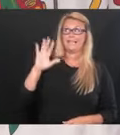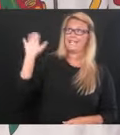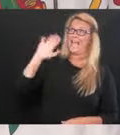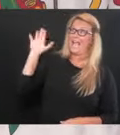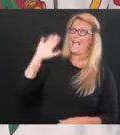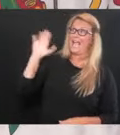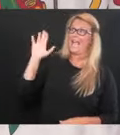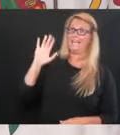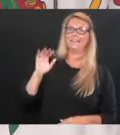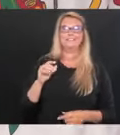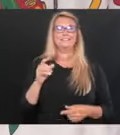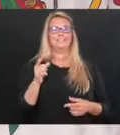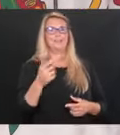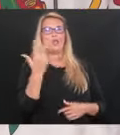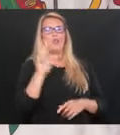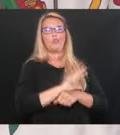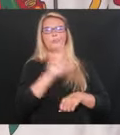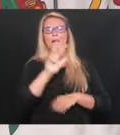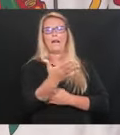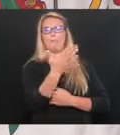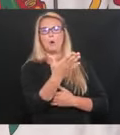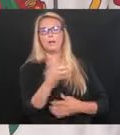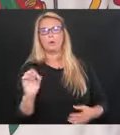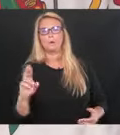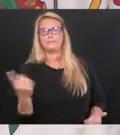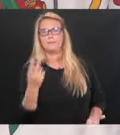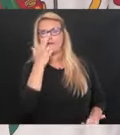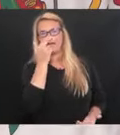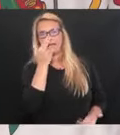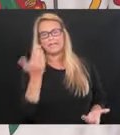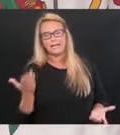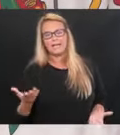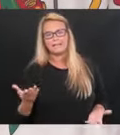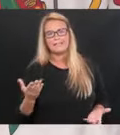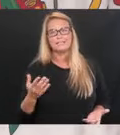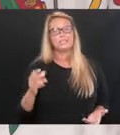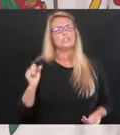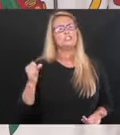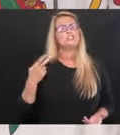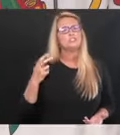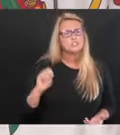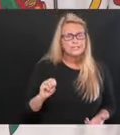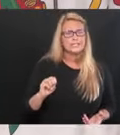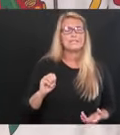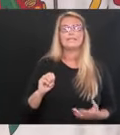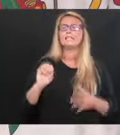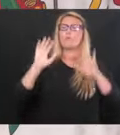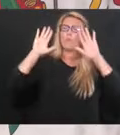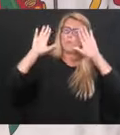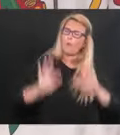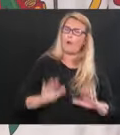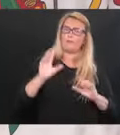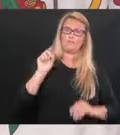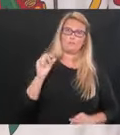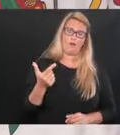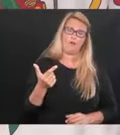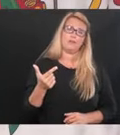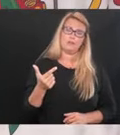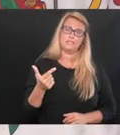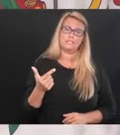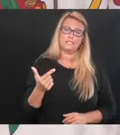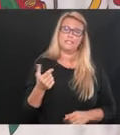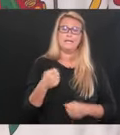doing?" It's probably 3 o'clock in the morning and everything, but she is a wonderful, wonderful dog, and just she